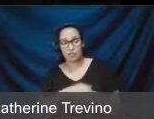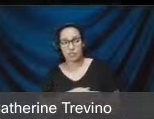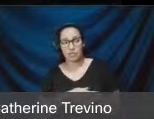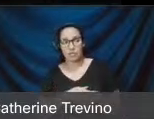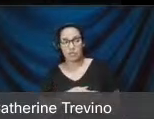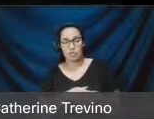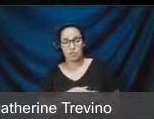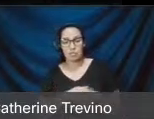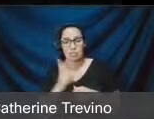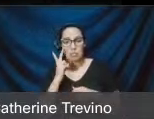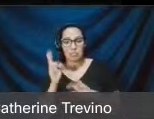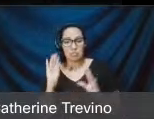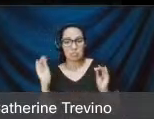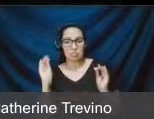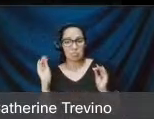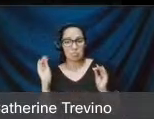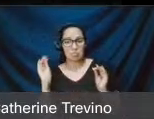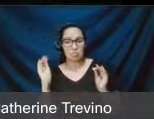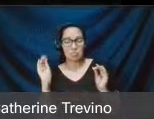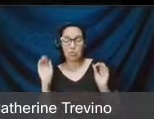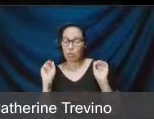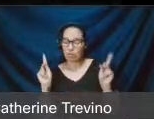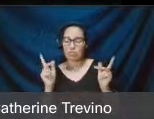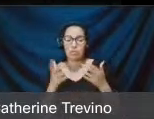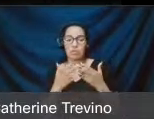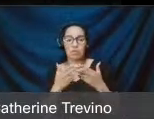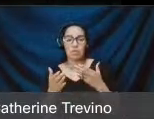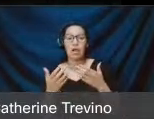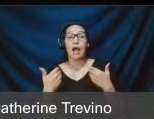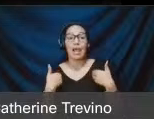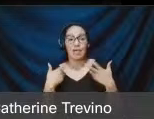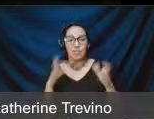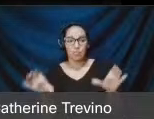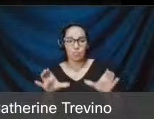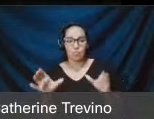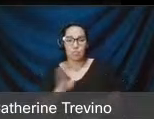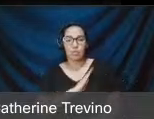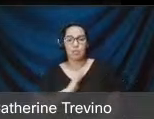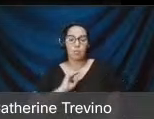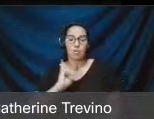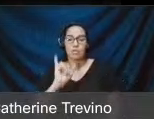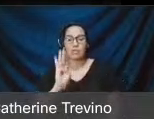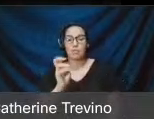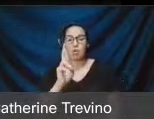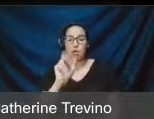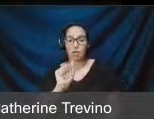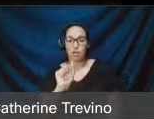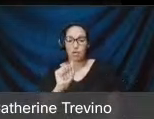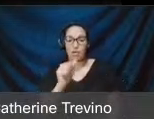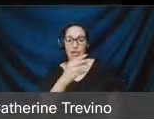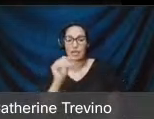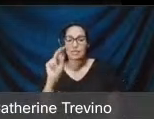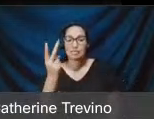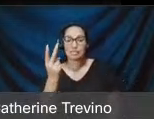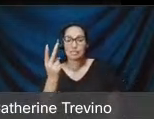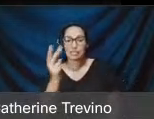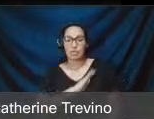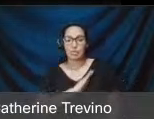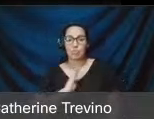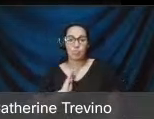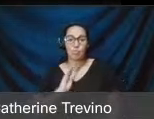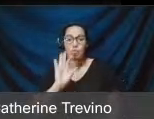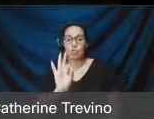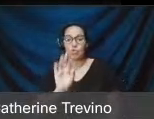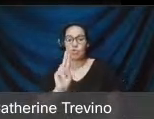Seeing none, moving on. I have a motion by Board Member Ibarra and a second by Board Member